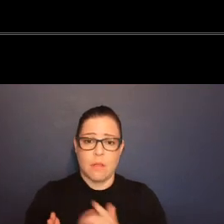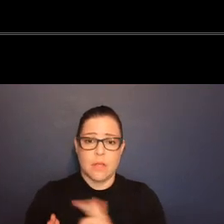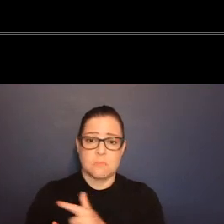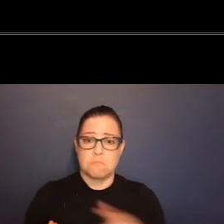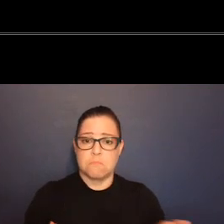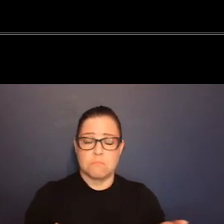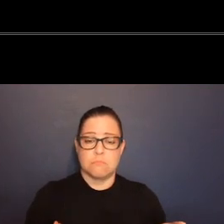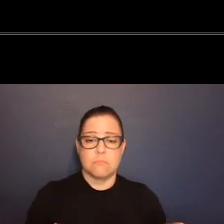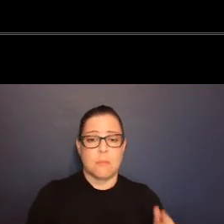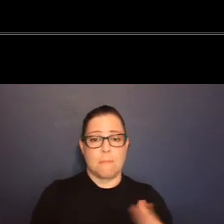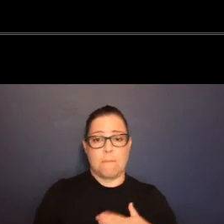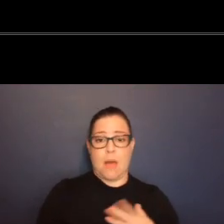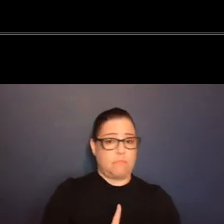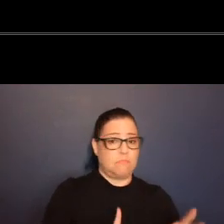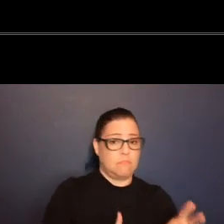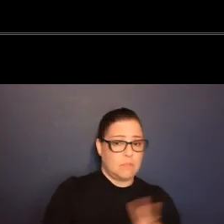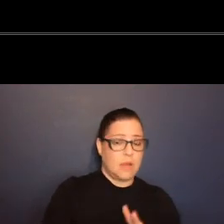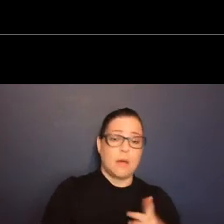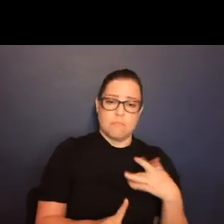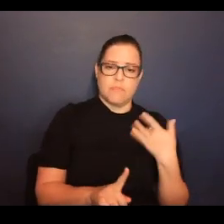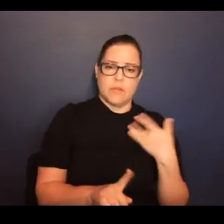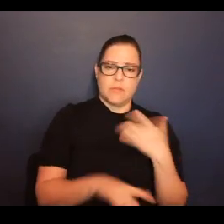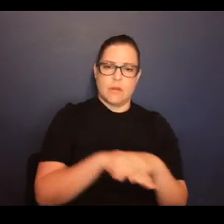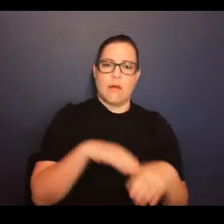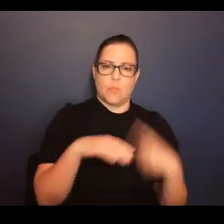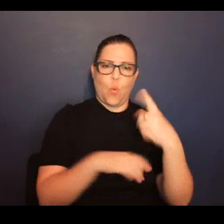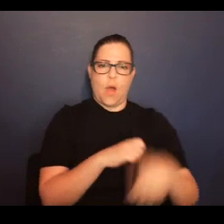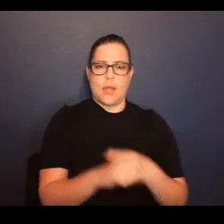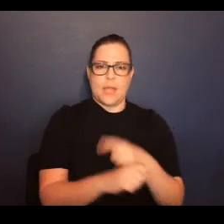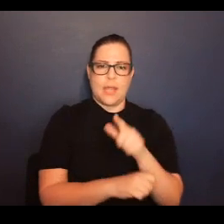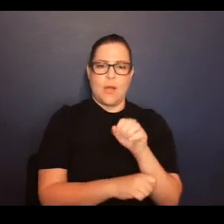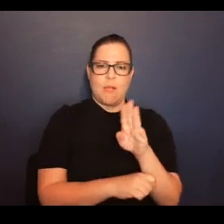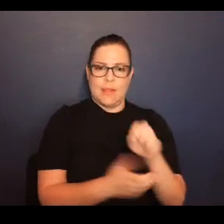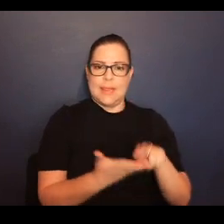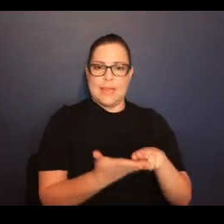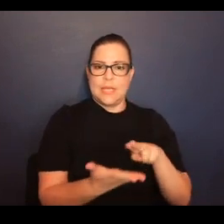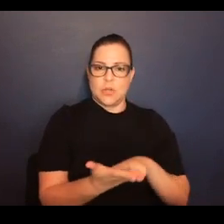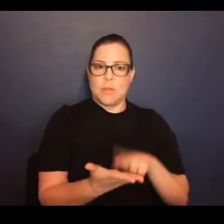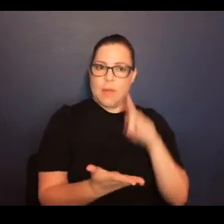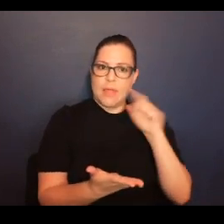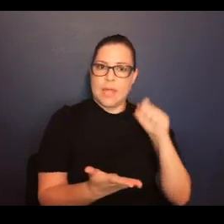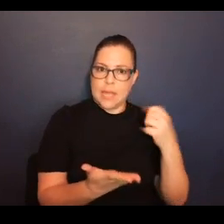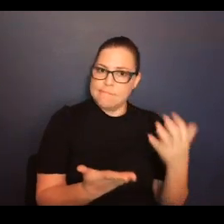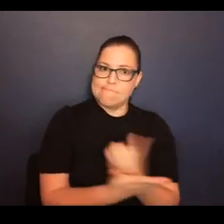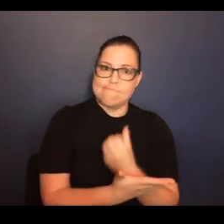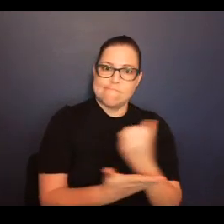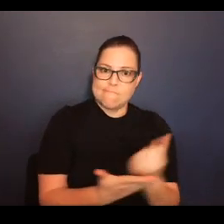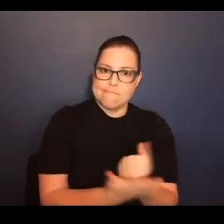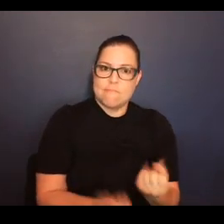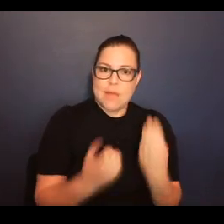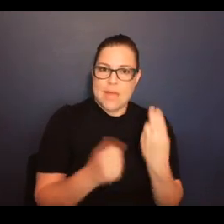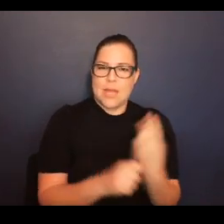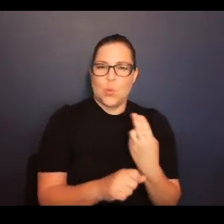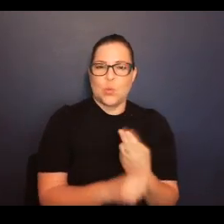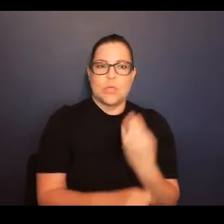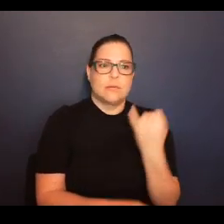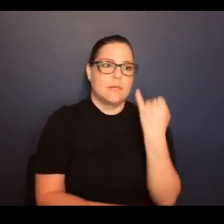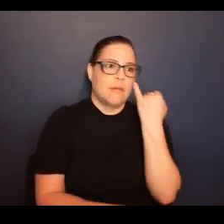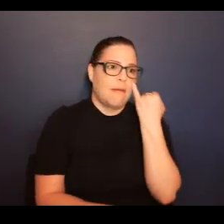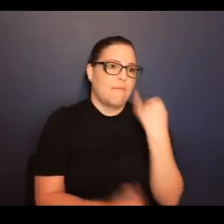My position is that I'm comfortable with this one-year lease to the city. I think there are some great uses that the city could use this for, whether it's